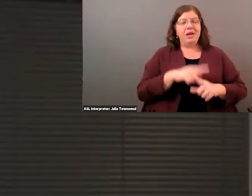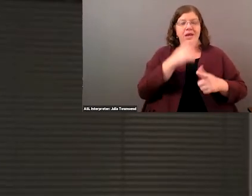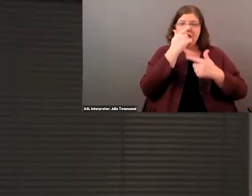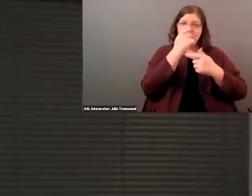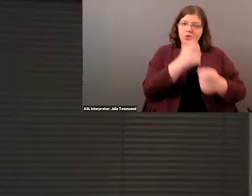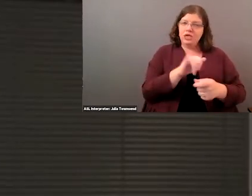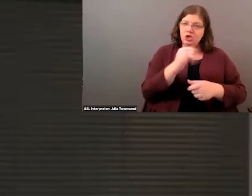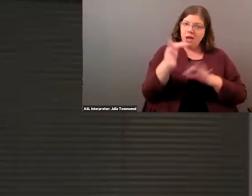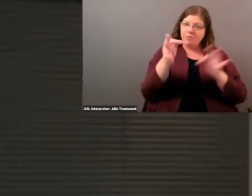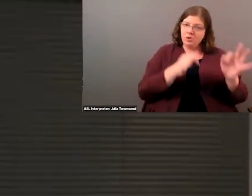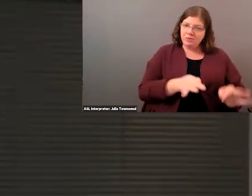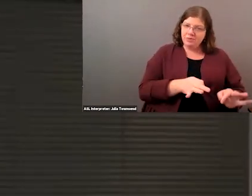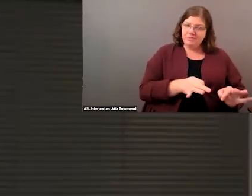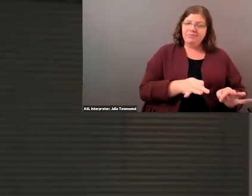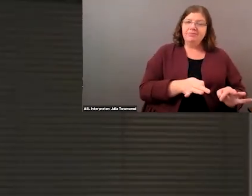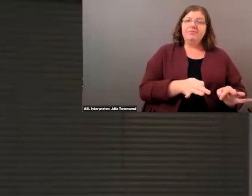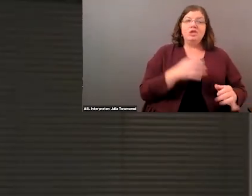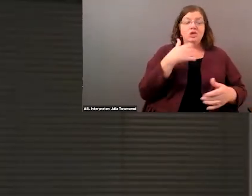role.